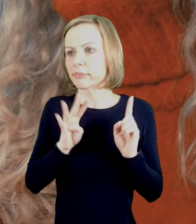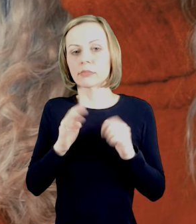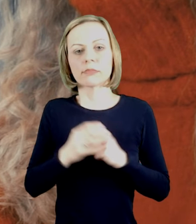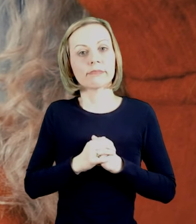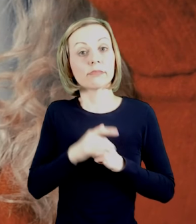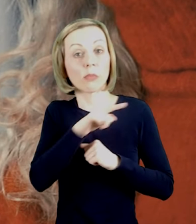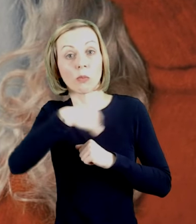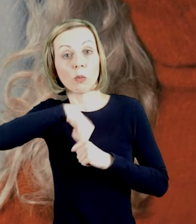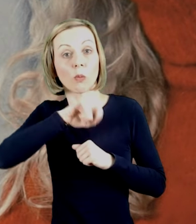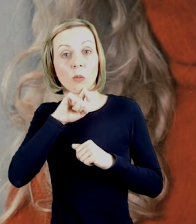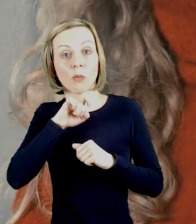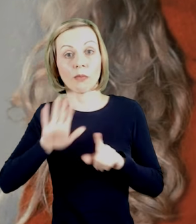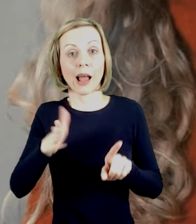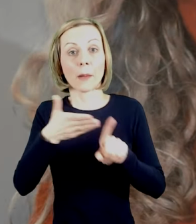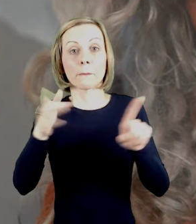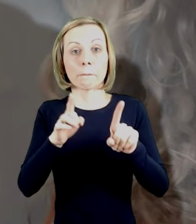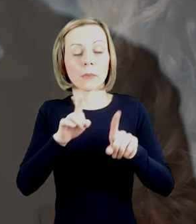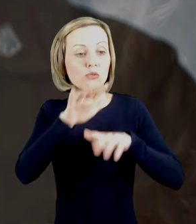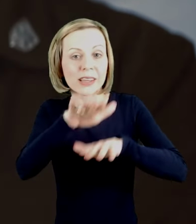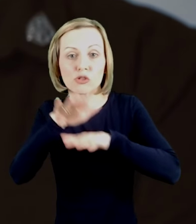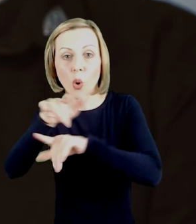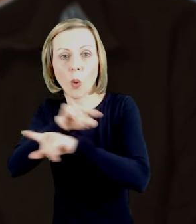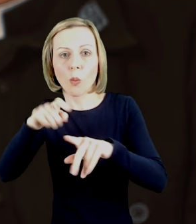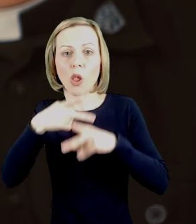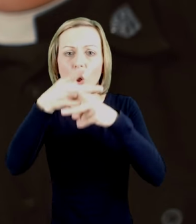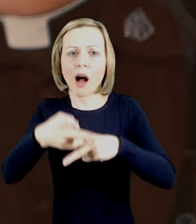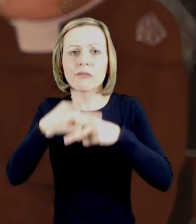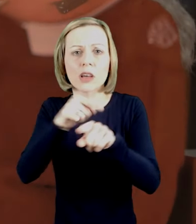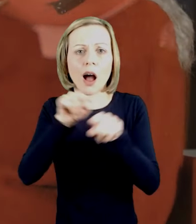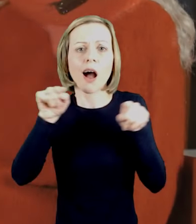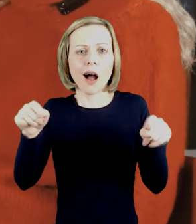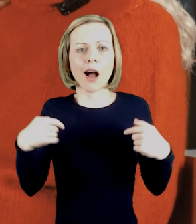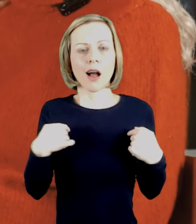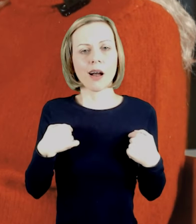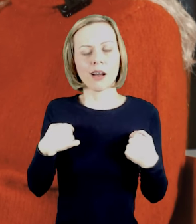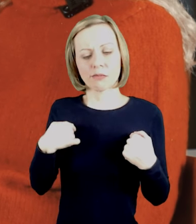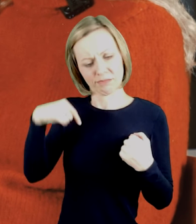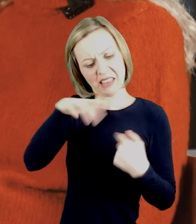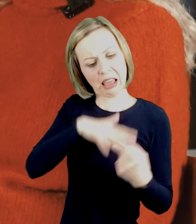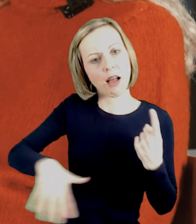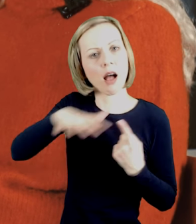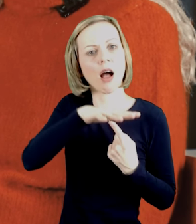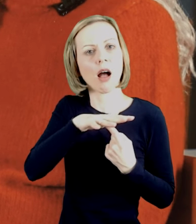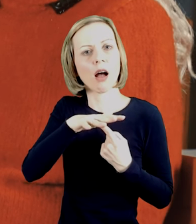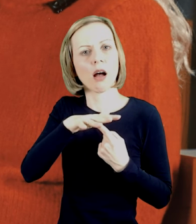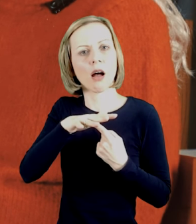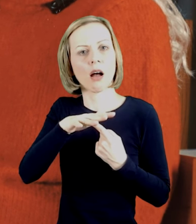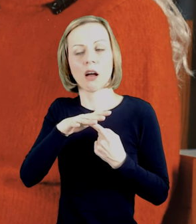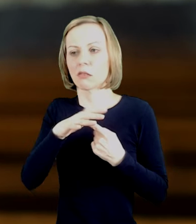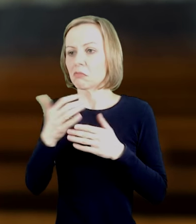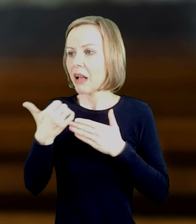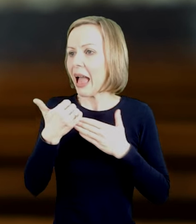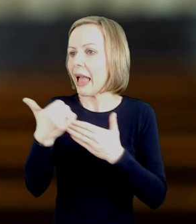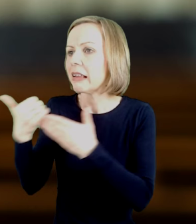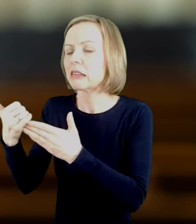reassure one another that we're all going to take care of one another. And much one luck mutual aid was a bit more so that nobody fell through the